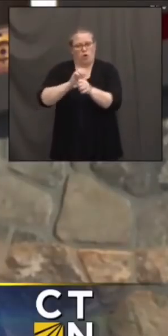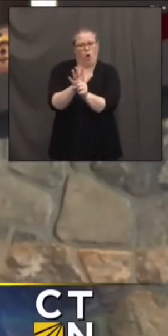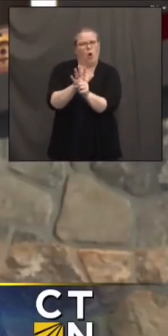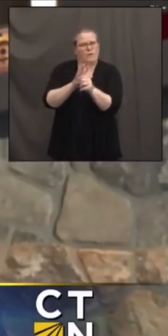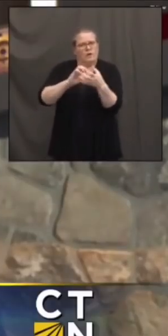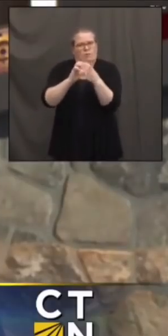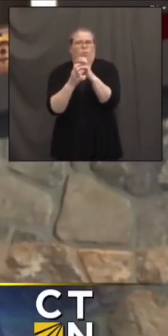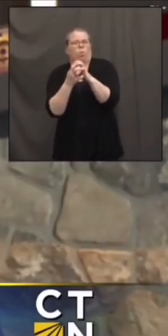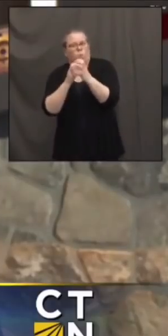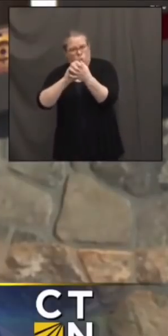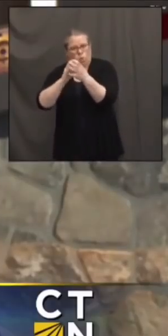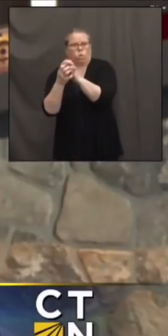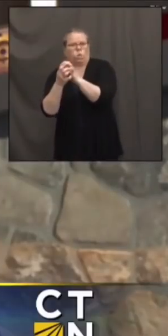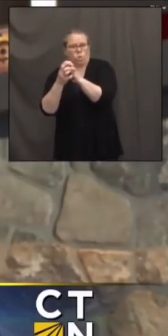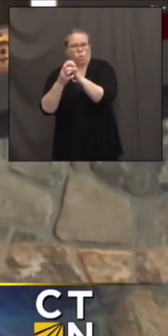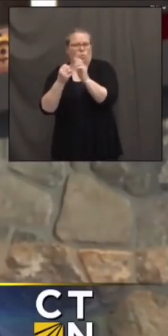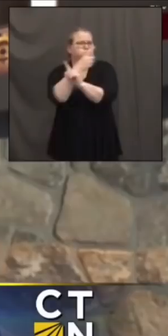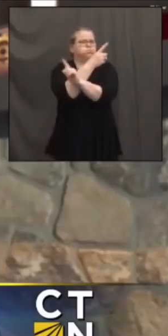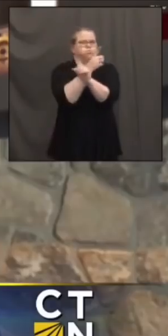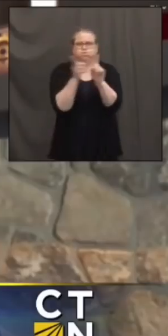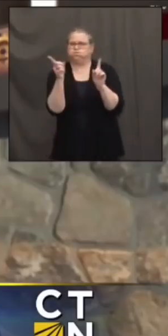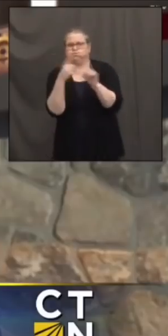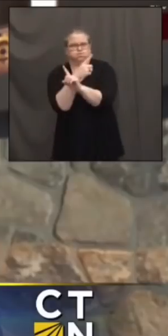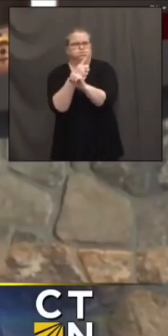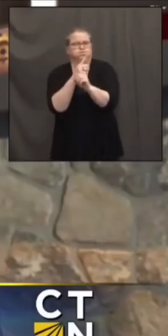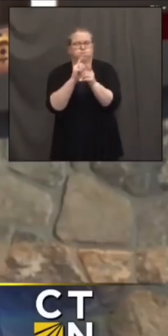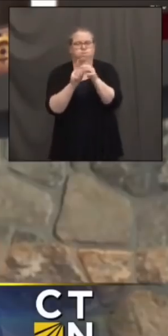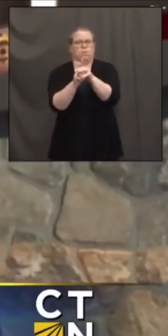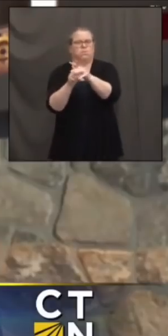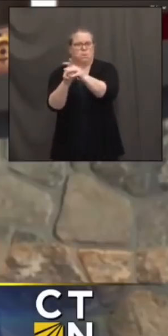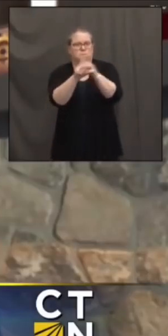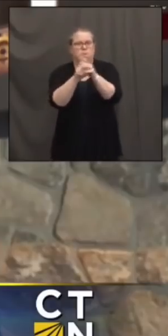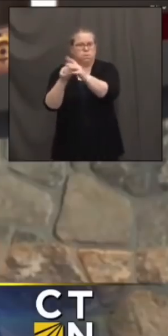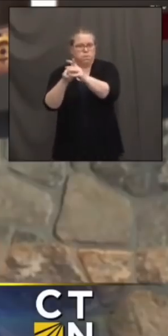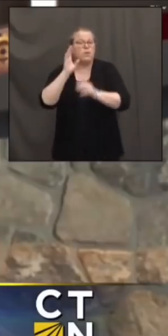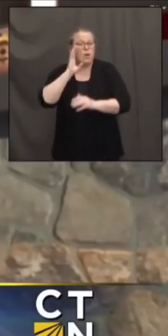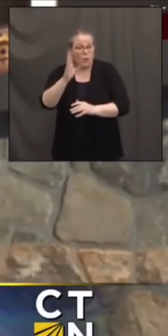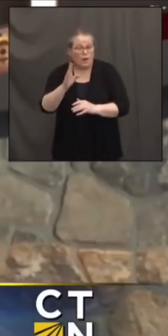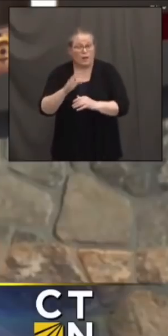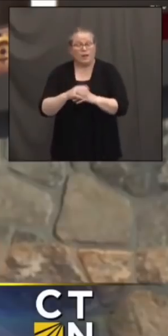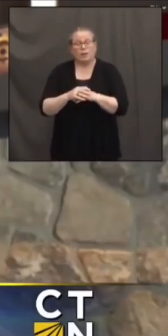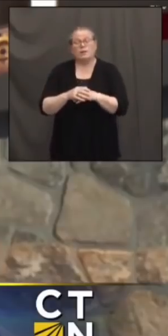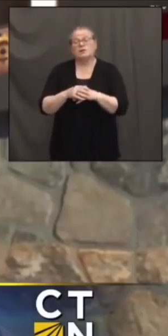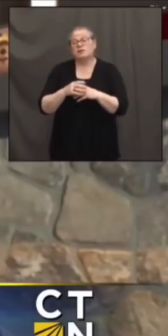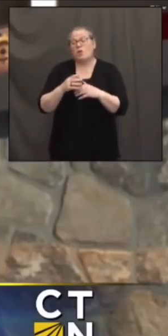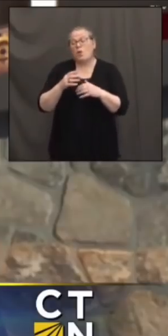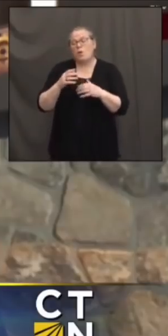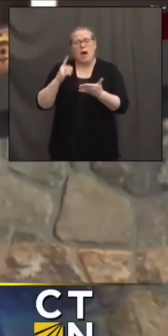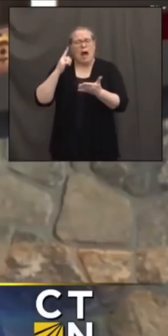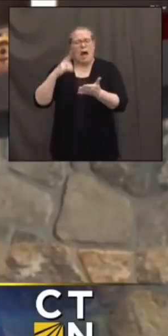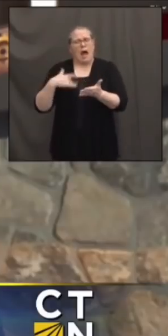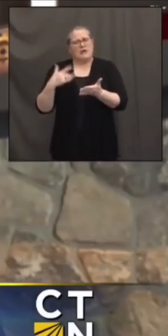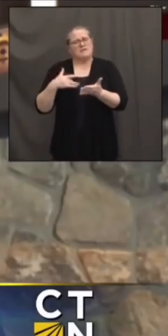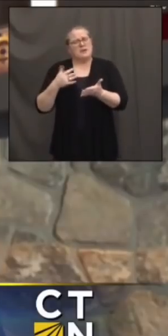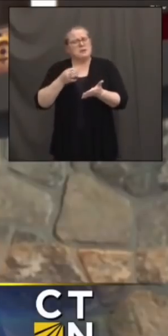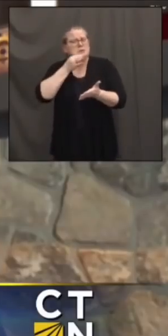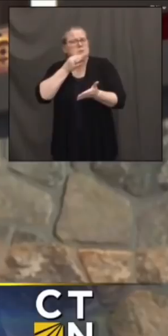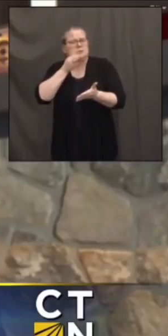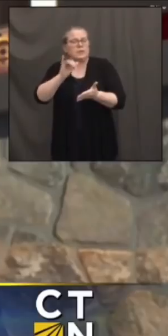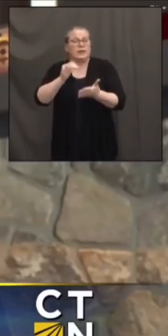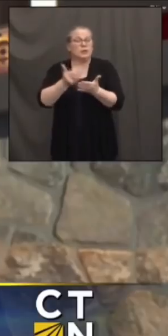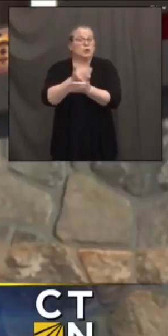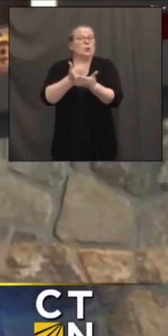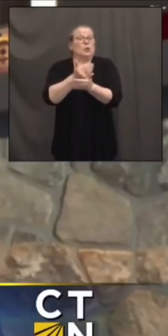collections of mutations. And I think one of the things we're going to start doing probably pretty soon is thinking of these new variants, not